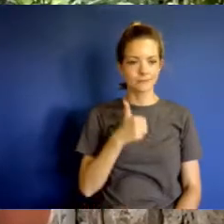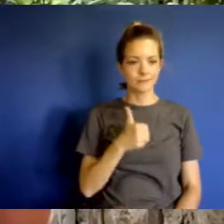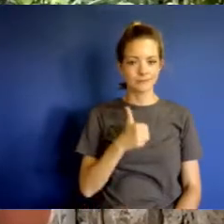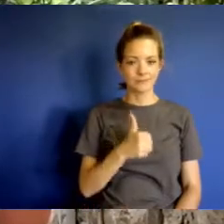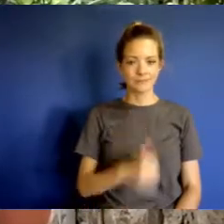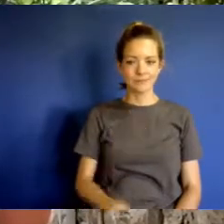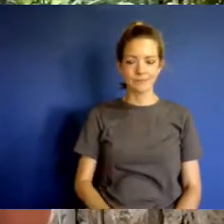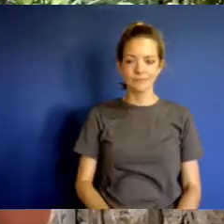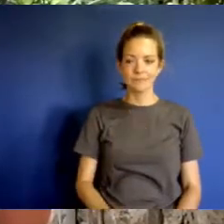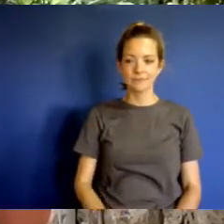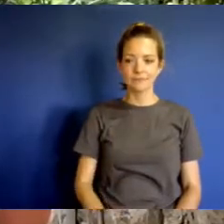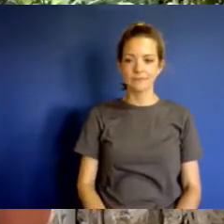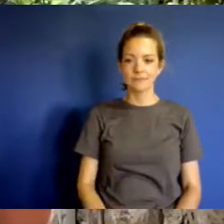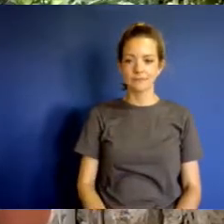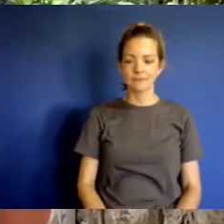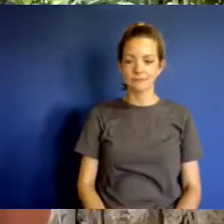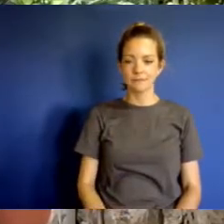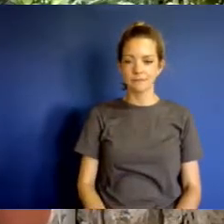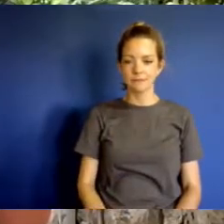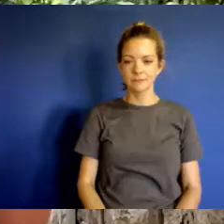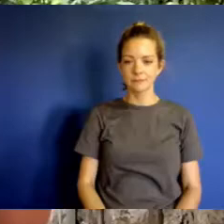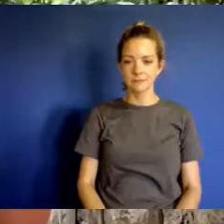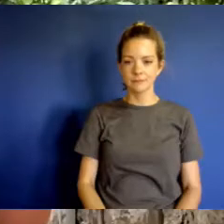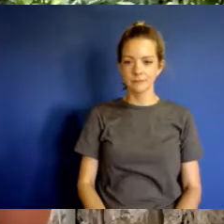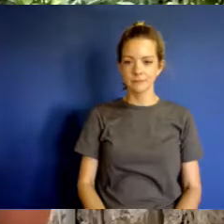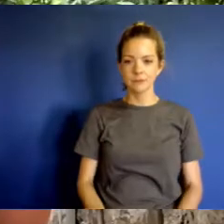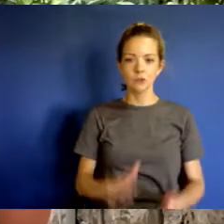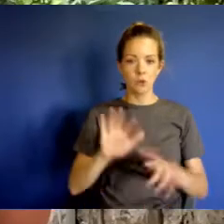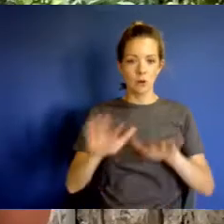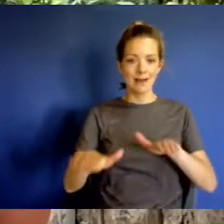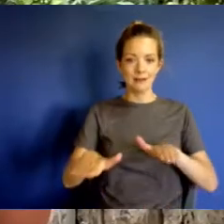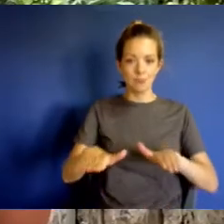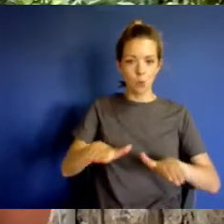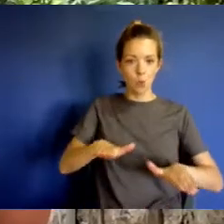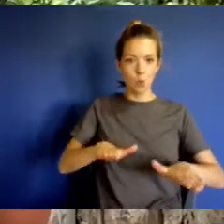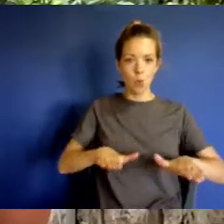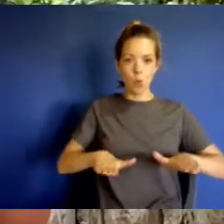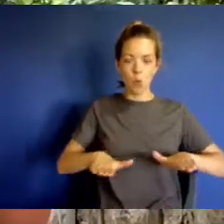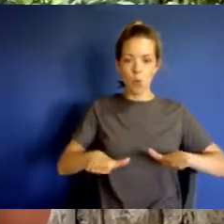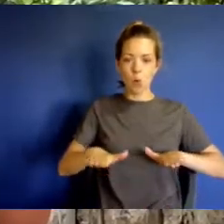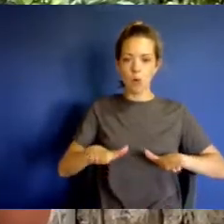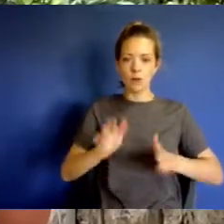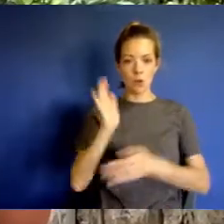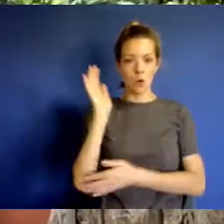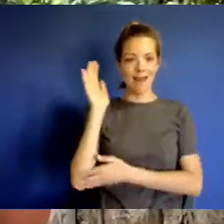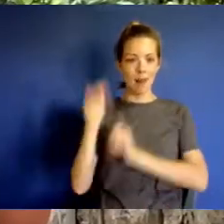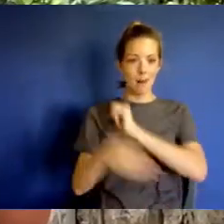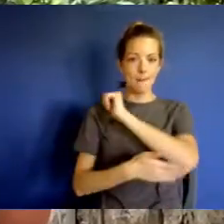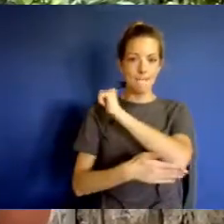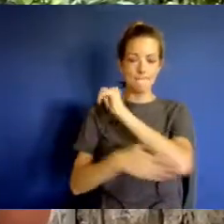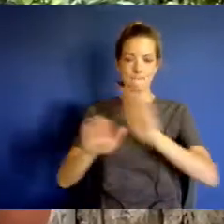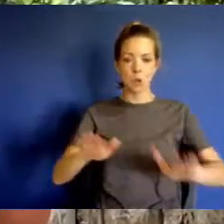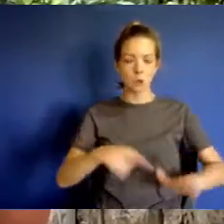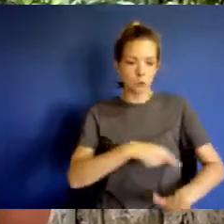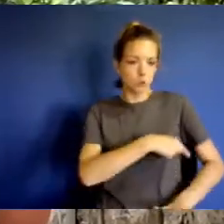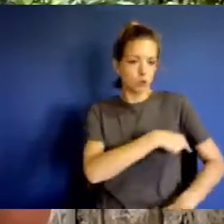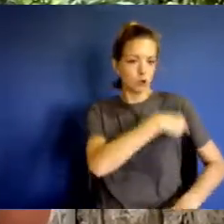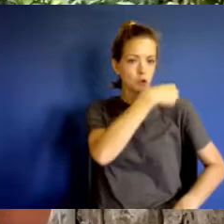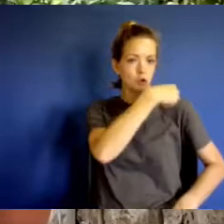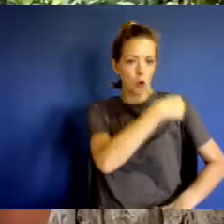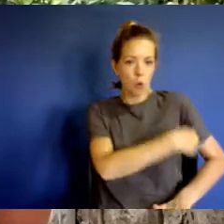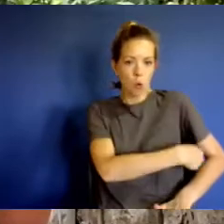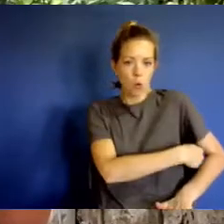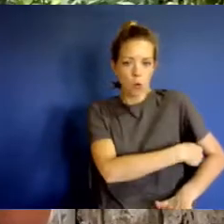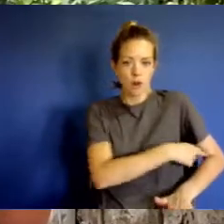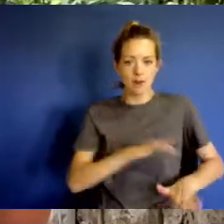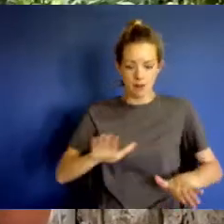Good. Okay. Release. We're going to walk the hands in a little bit. Bring the elbows underneath the